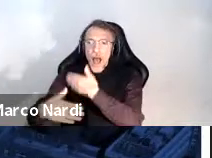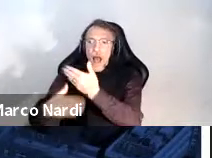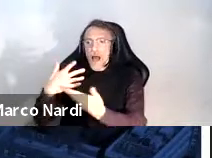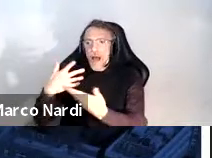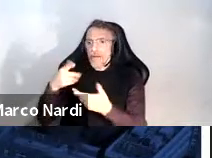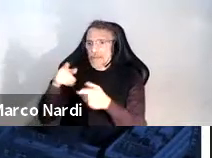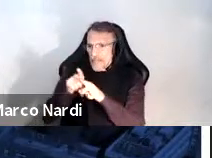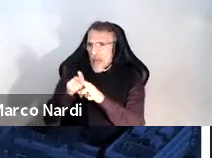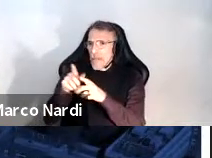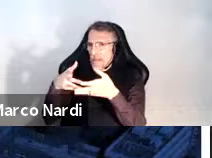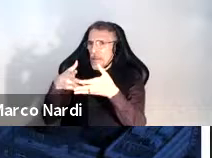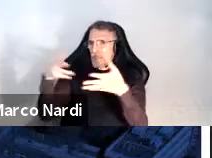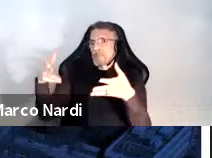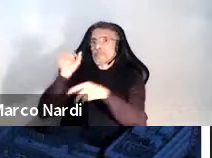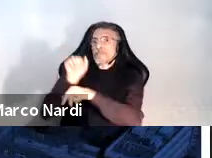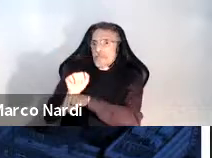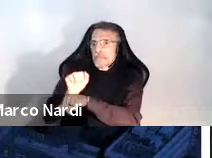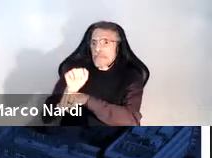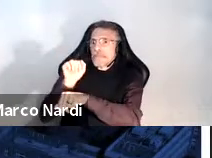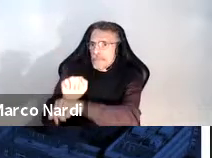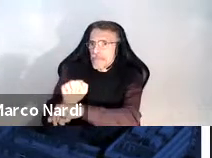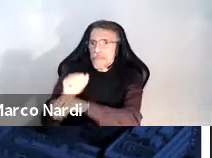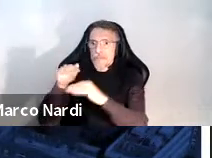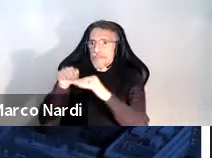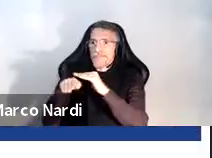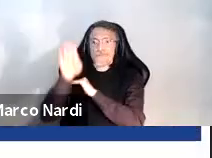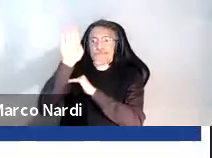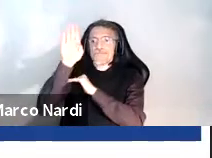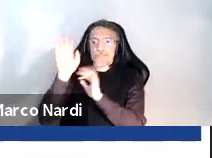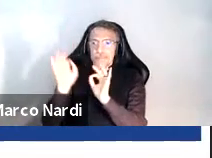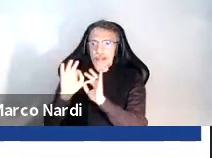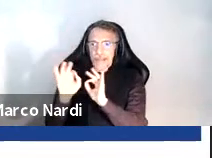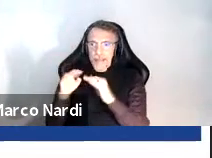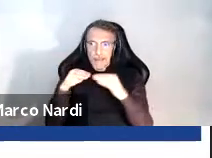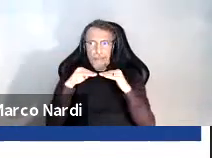economy, and so on. So